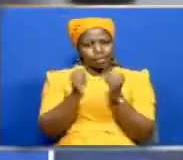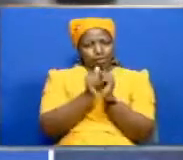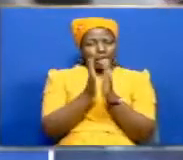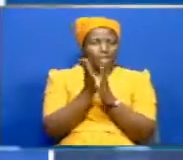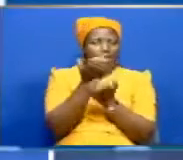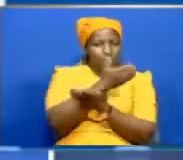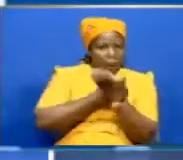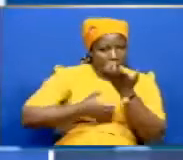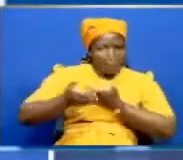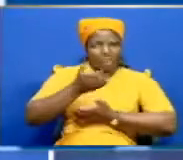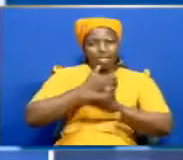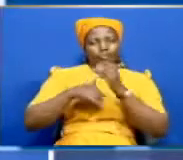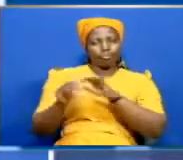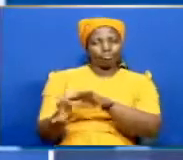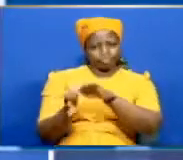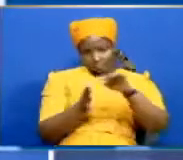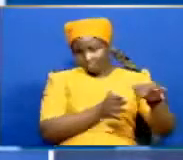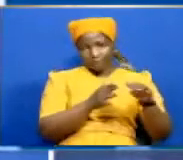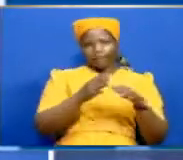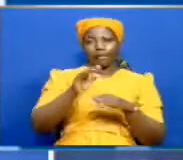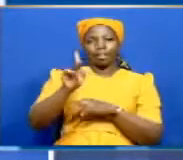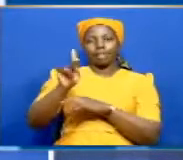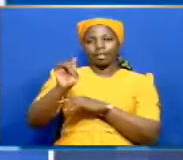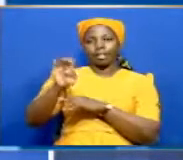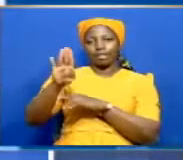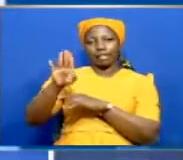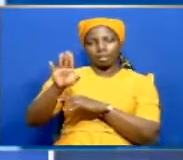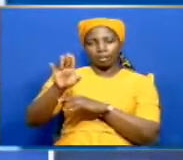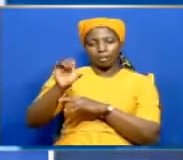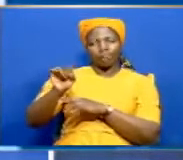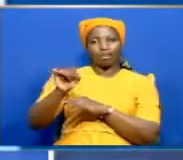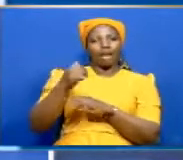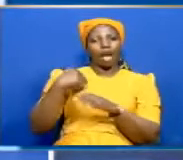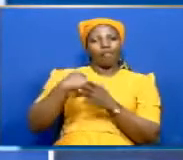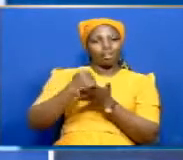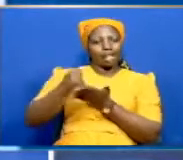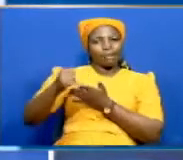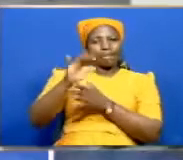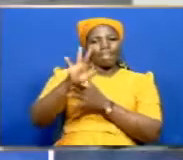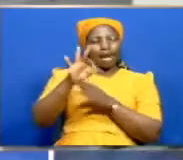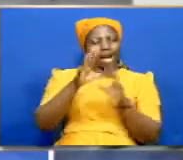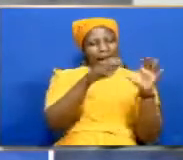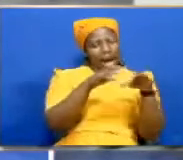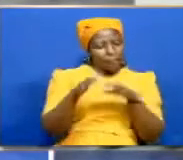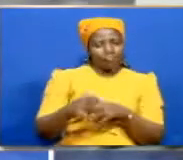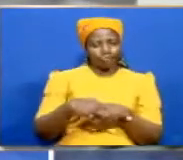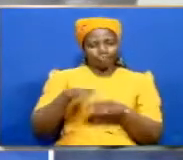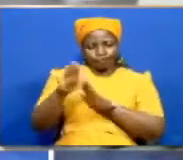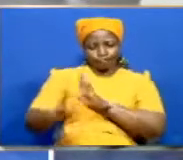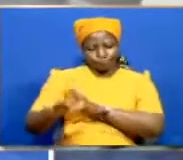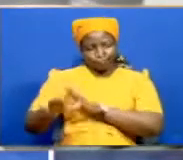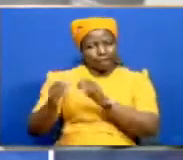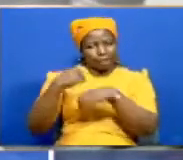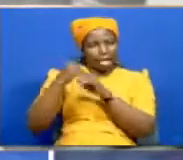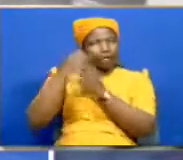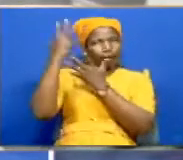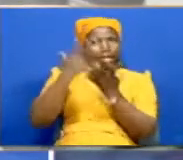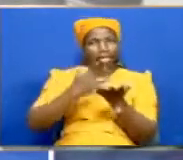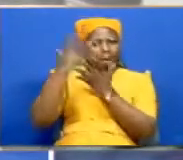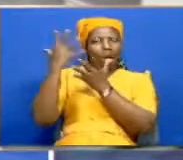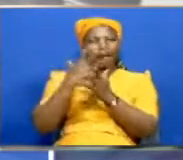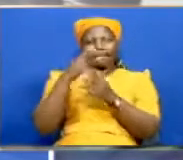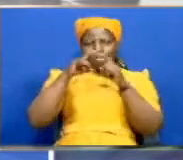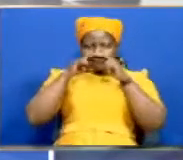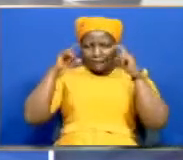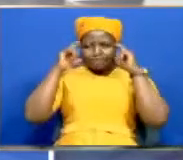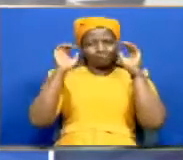economies. Finally, the Kenya Bureau of Standards suspended 3 companies from manufacturing and importing of face masks. The